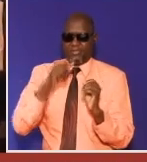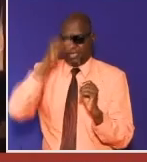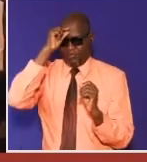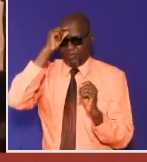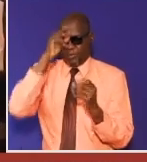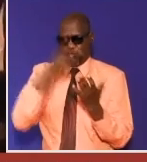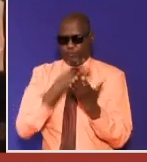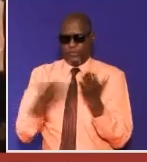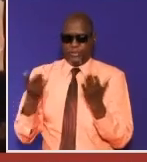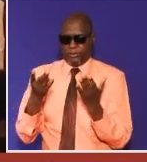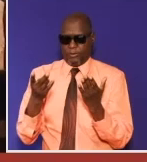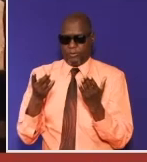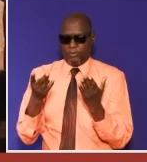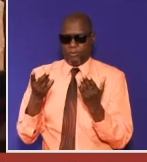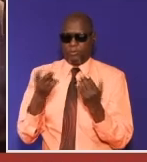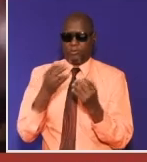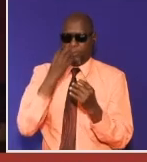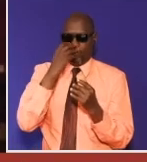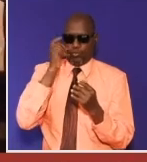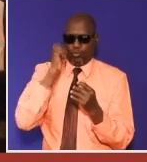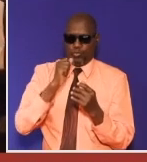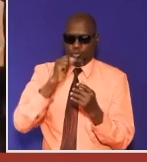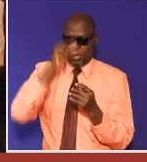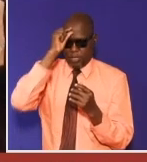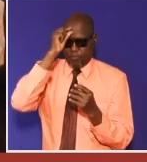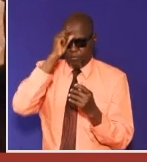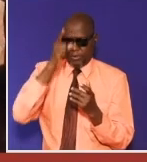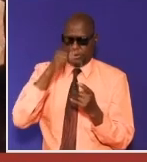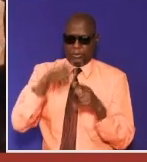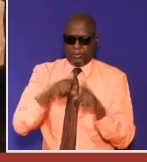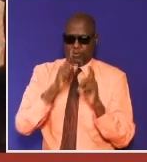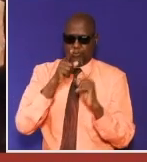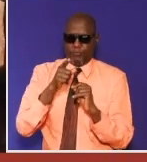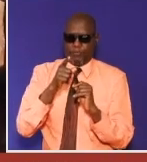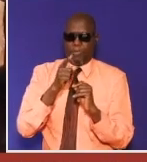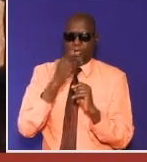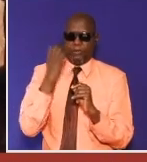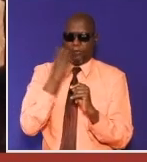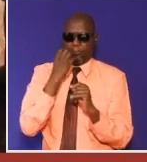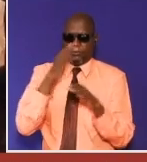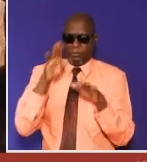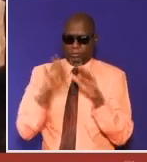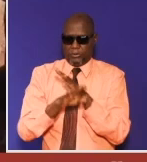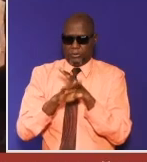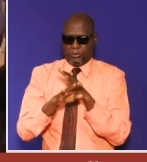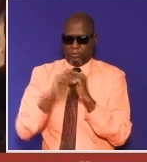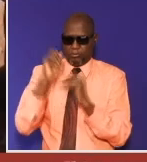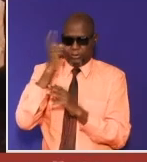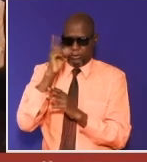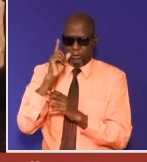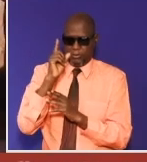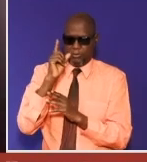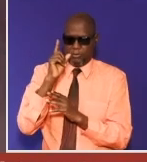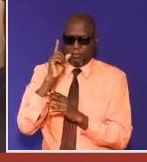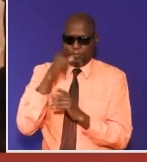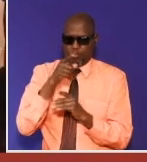time. The government of William Ruto and yourself, the Deputy President, because you are investing heavily in the